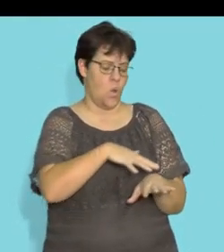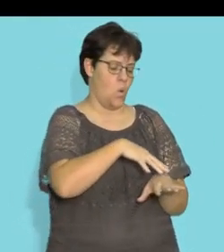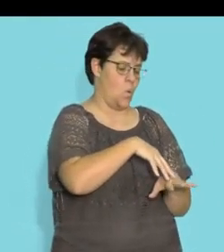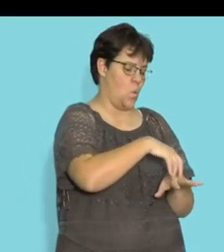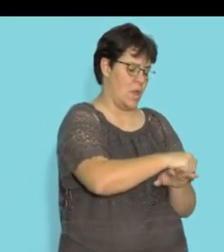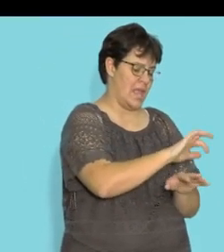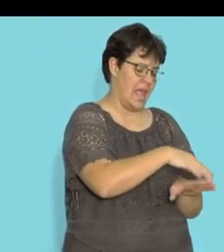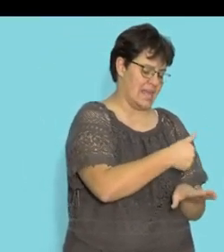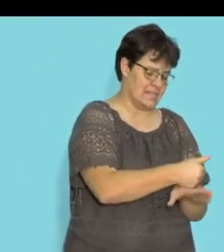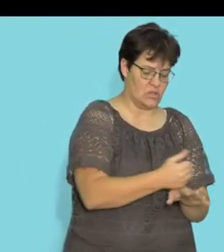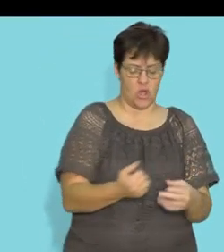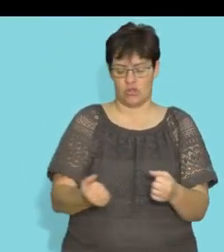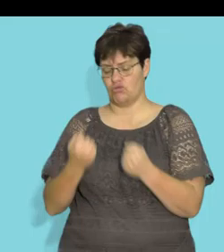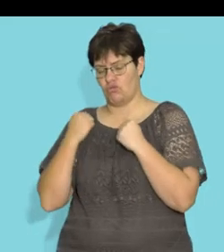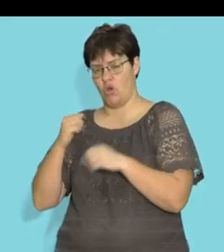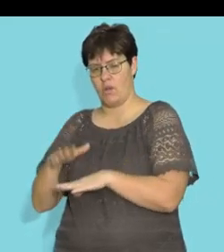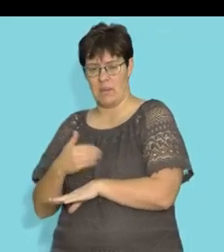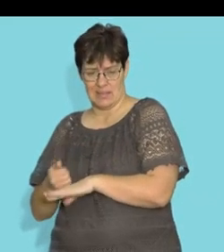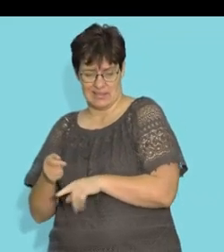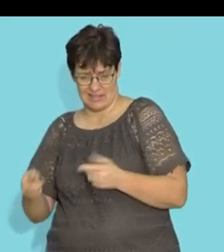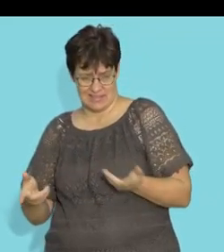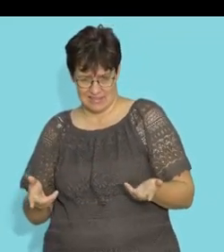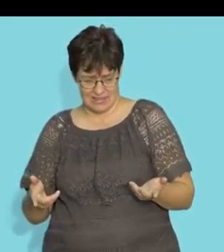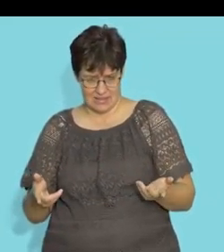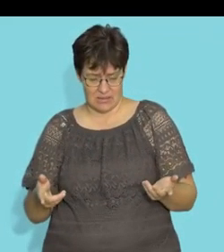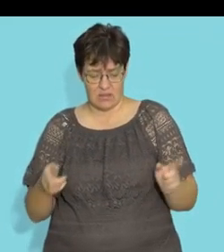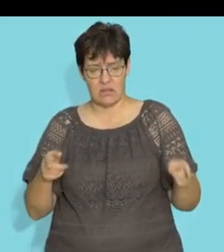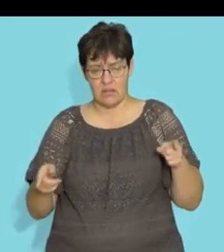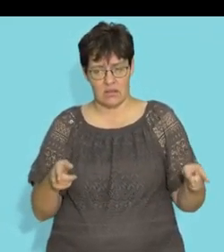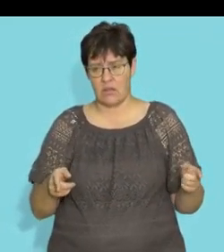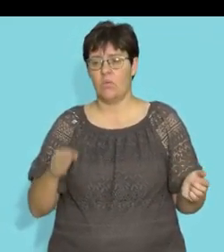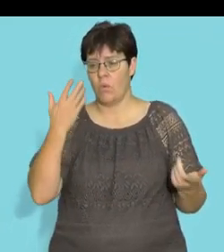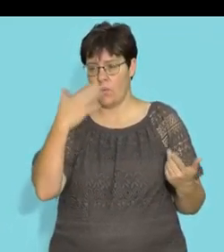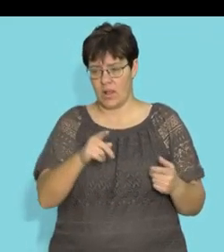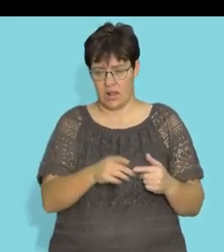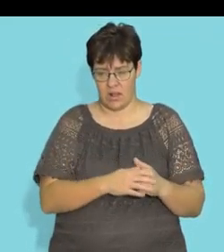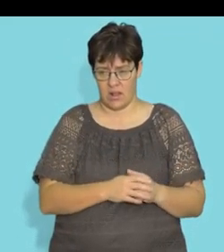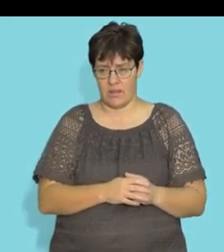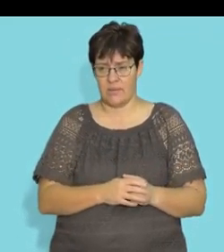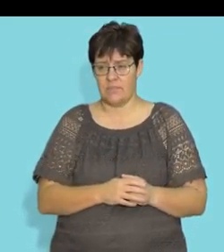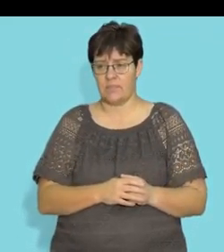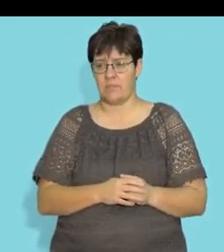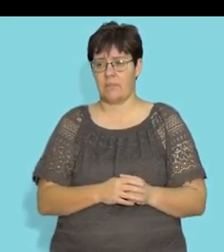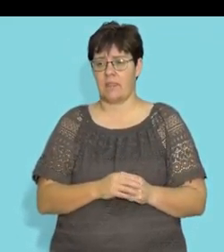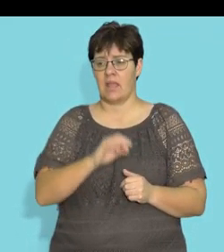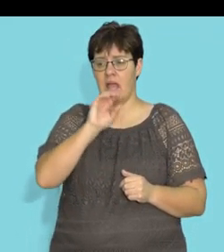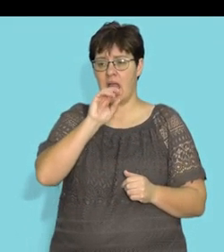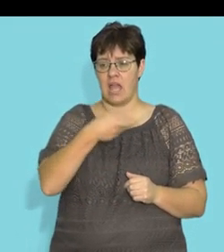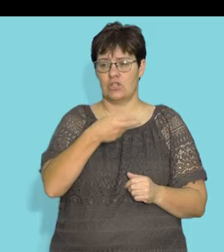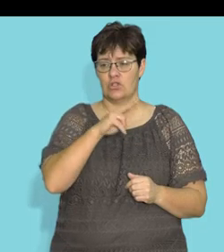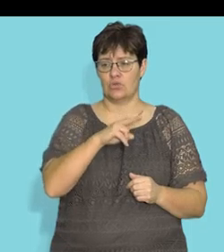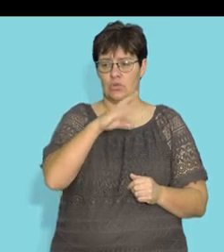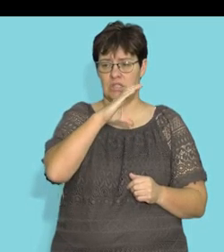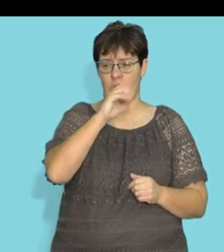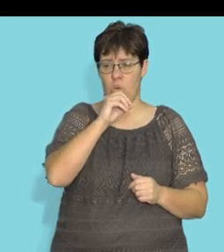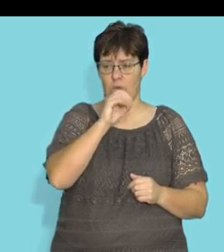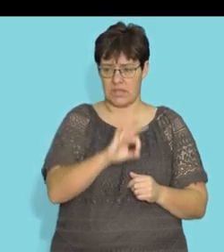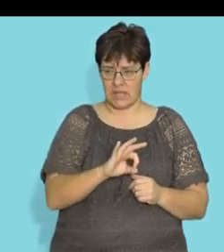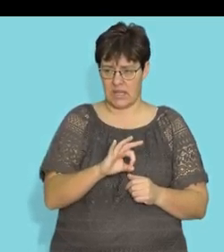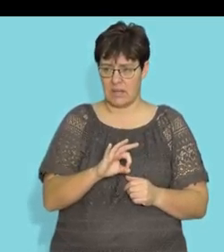sodium hydroxide. Now we know from strong acids and strong bases, weak acids, weak bases, we know that